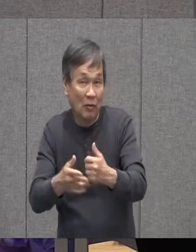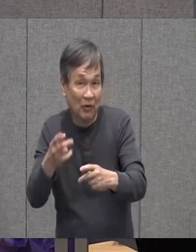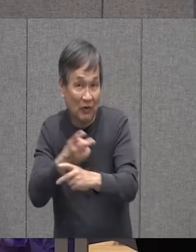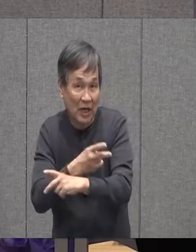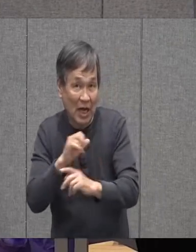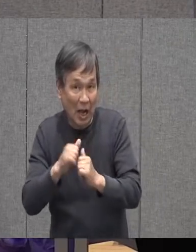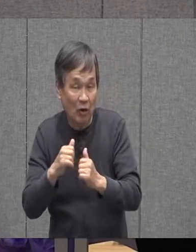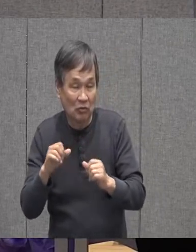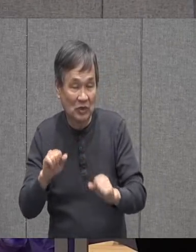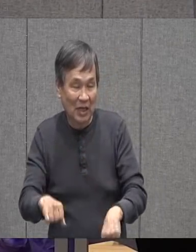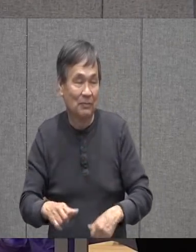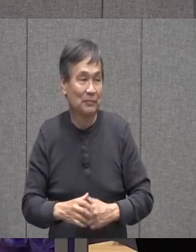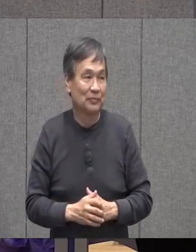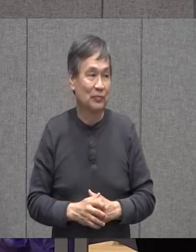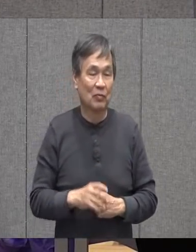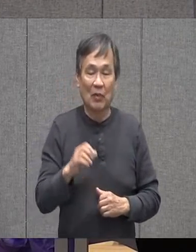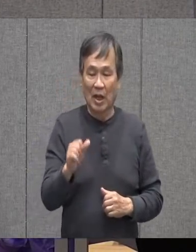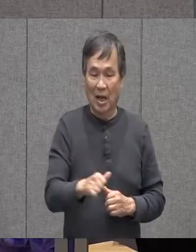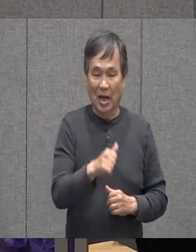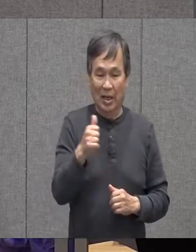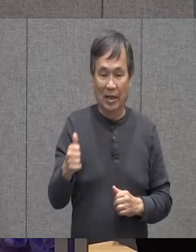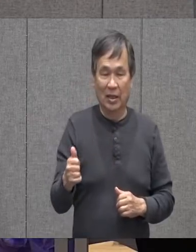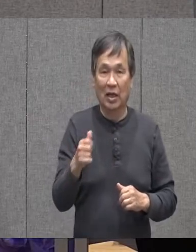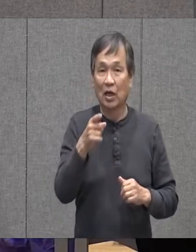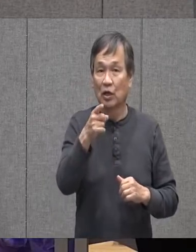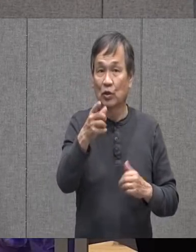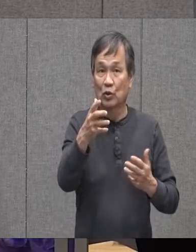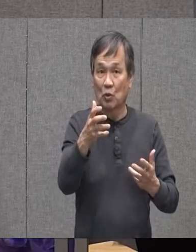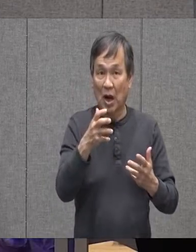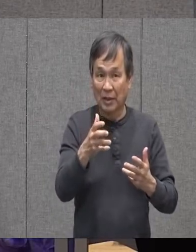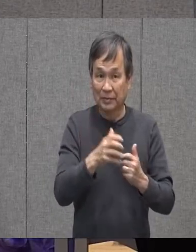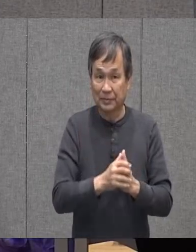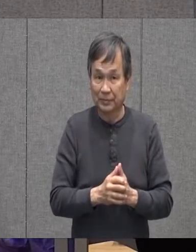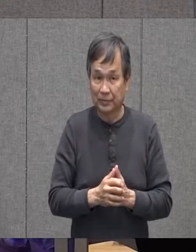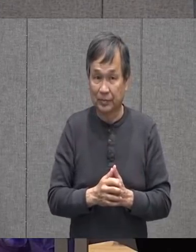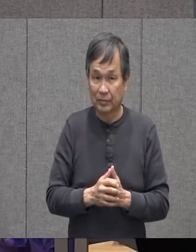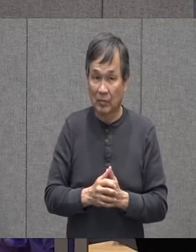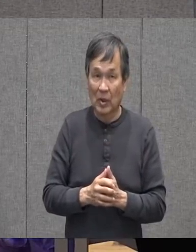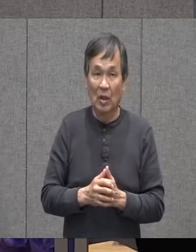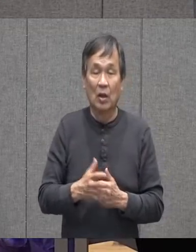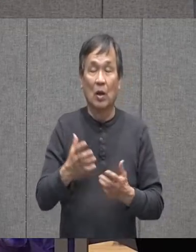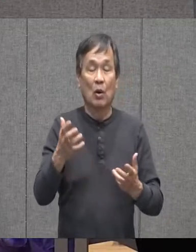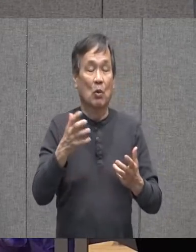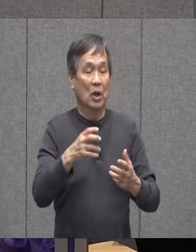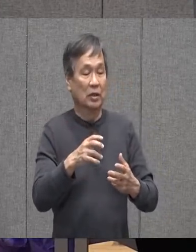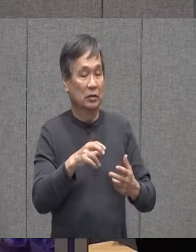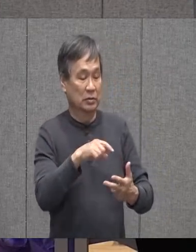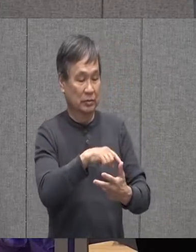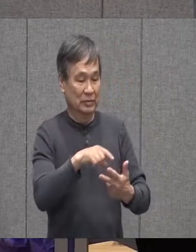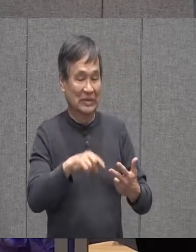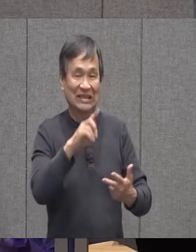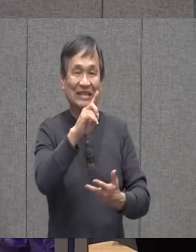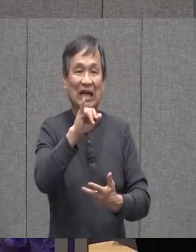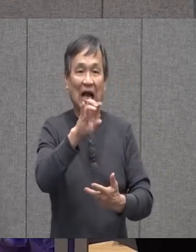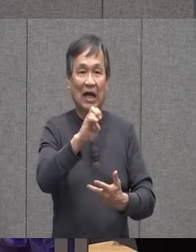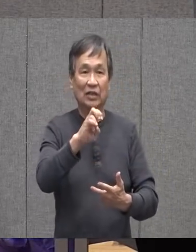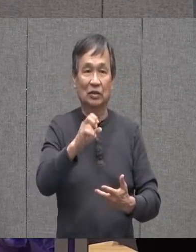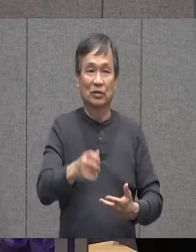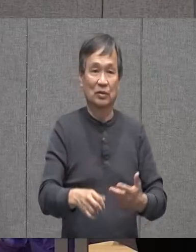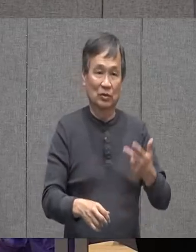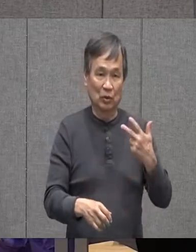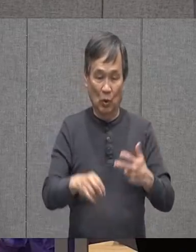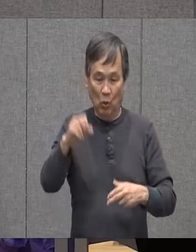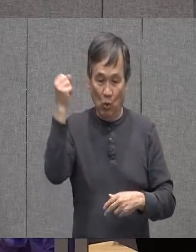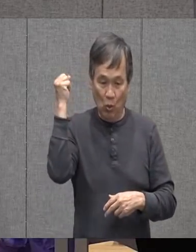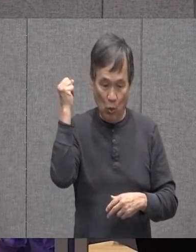do that. The other thing that you're going to want to do is you're going to want to roll these 3 dice. Okay, let